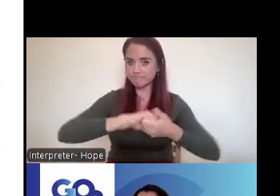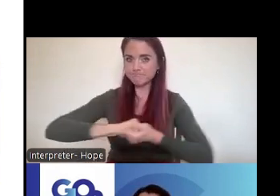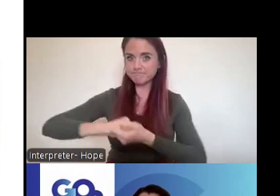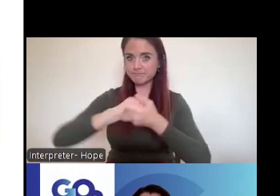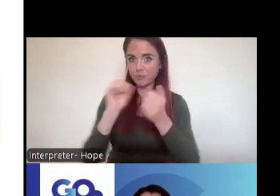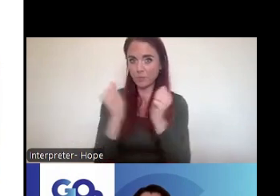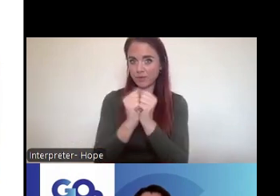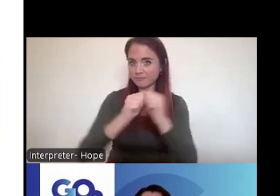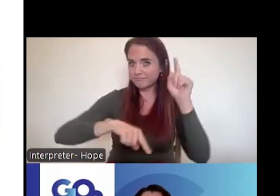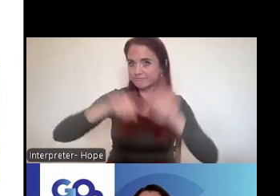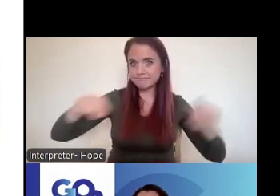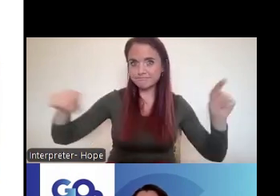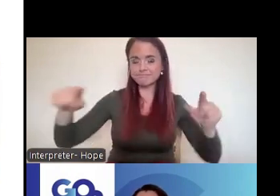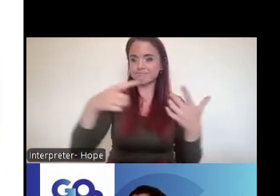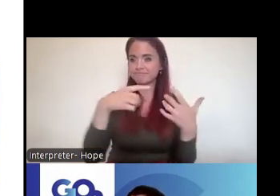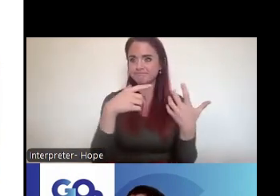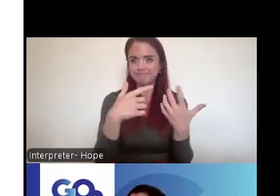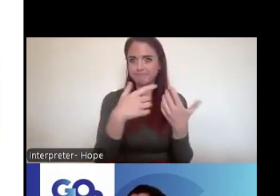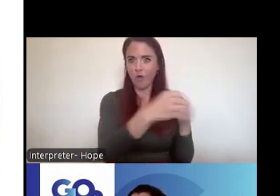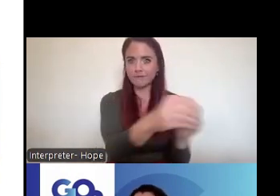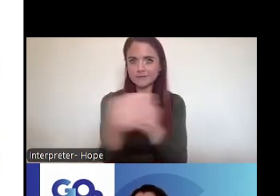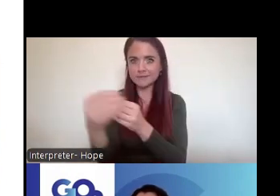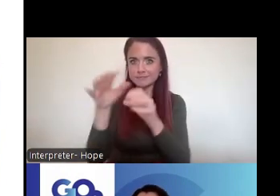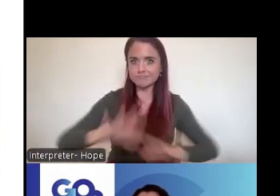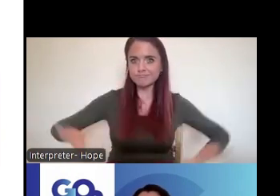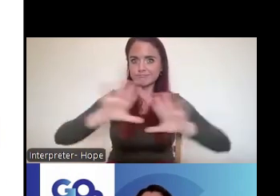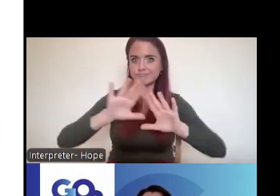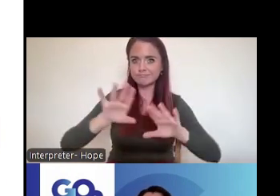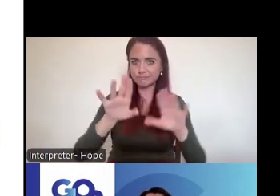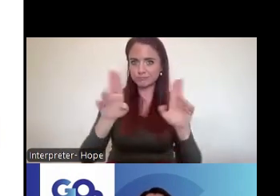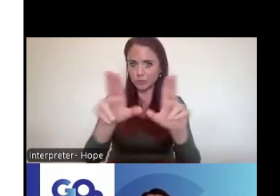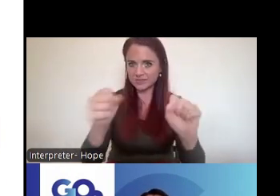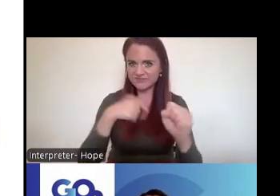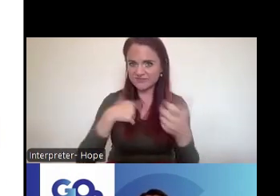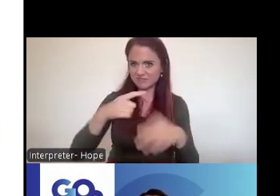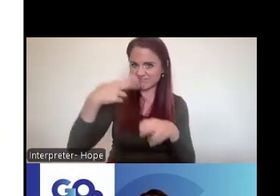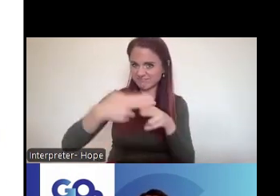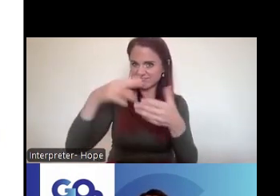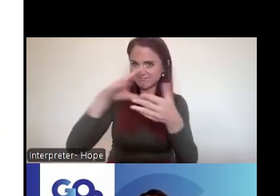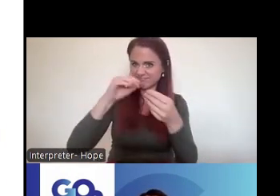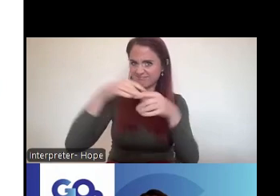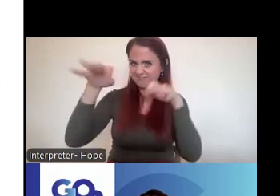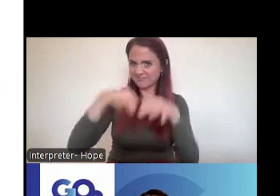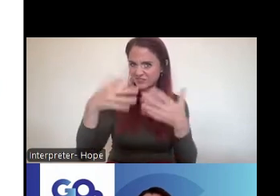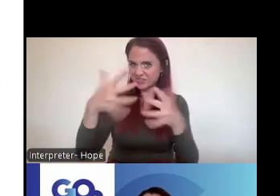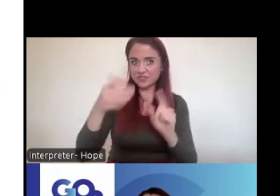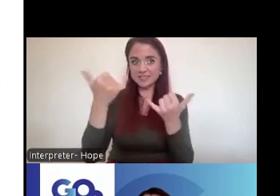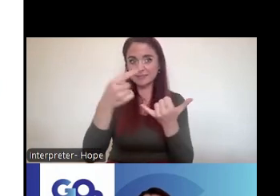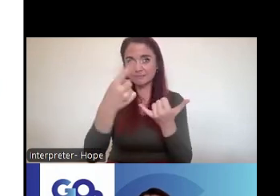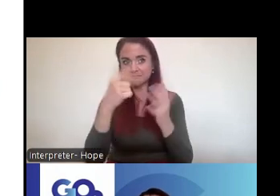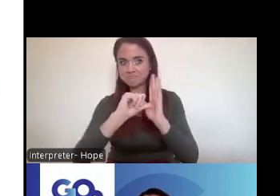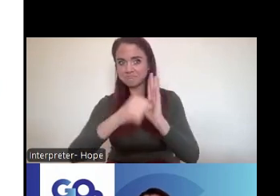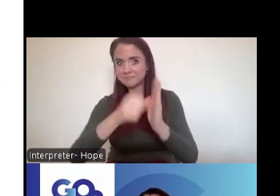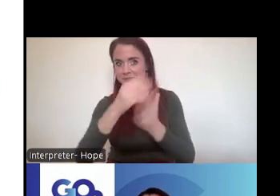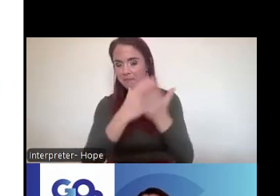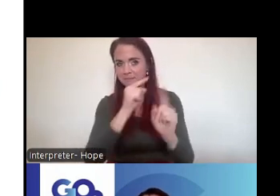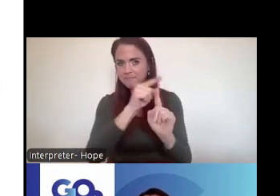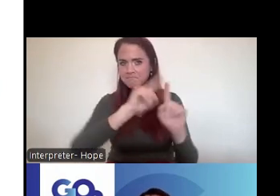on various facilities across the country, as I mentioned. This is a highlight of some of the different